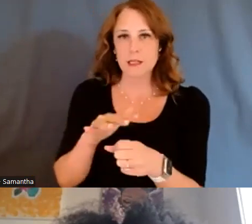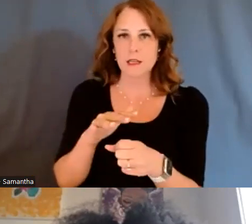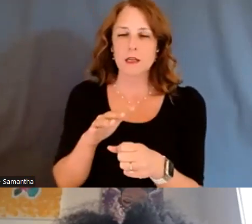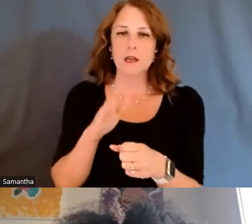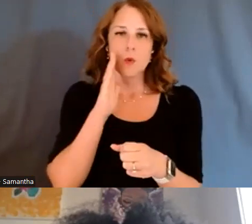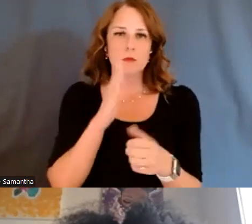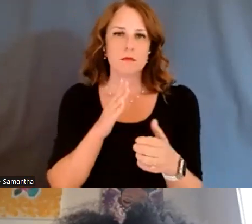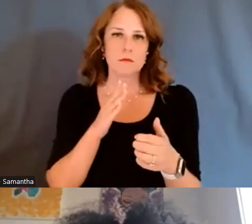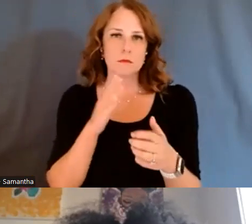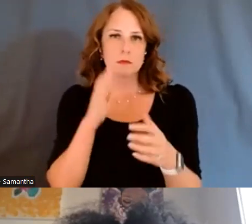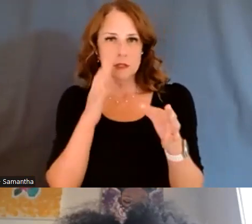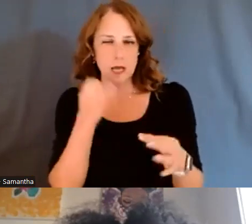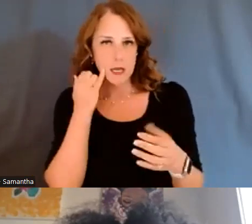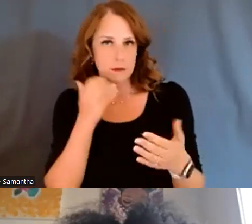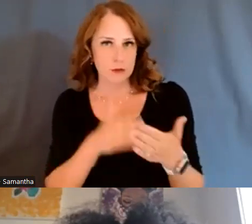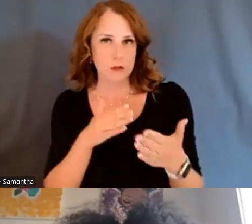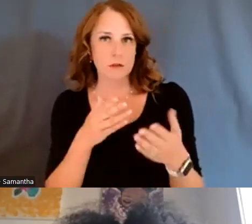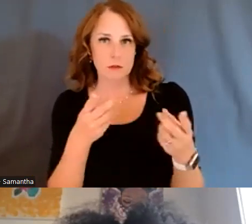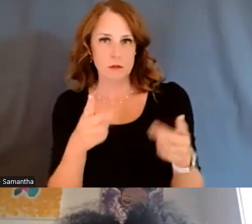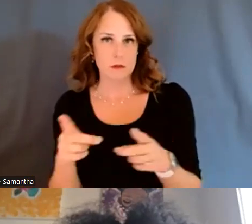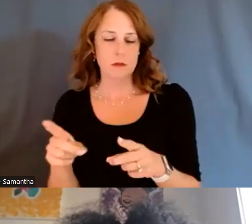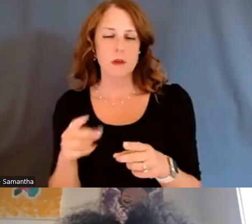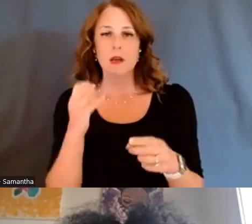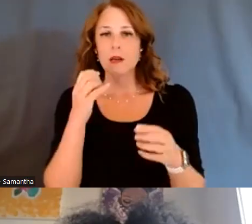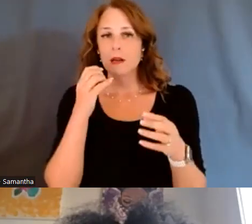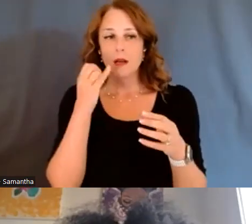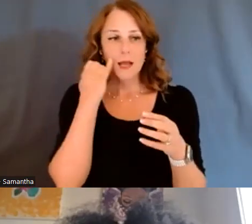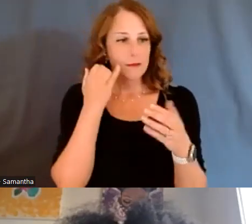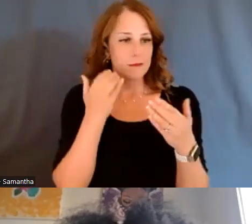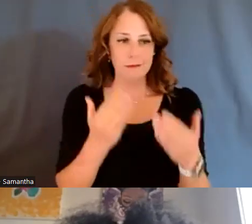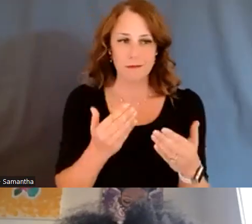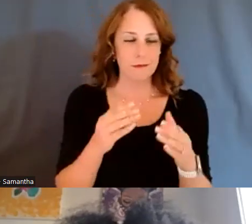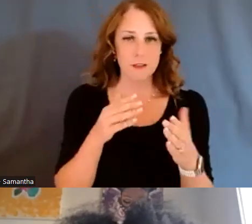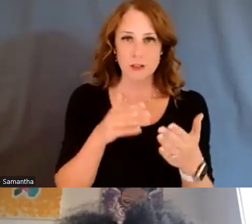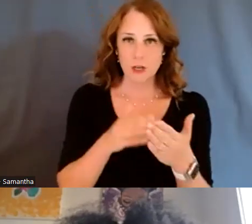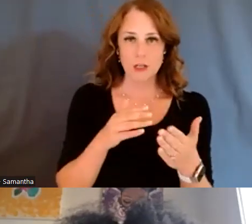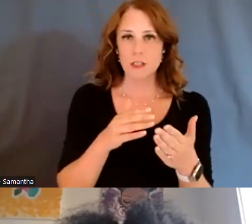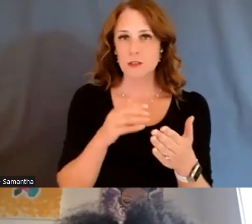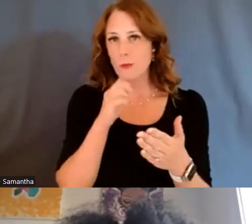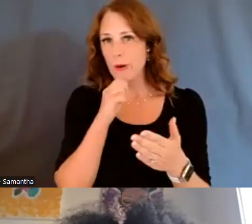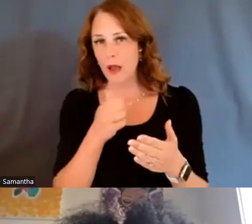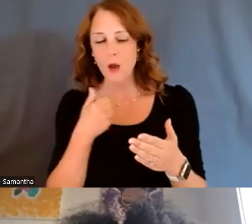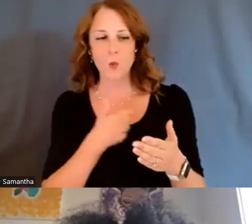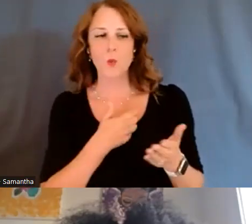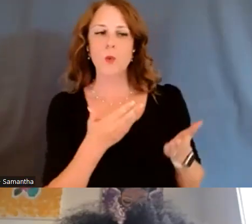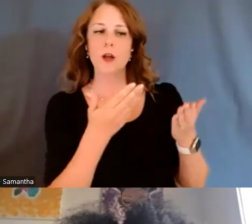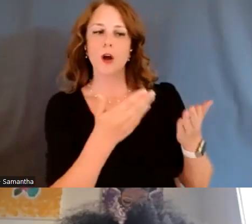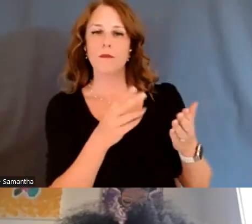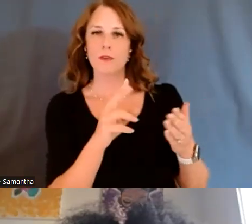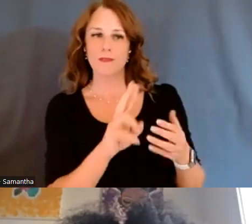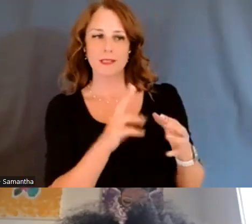And regardless of whether we bring charges or not bring charges, we always offer the victim a meeting regarding that